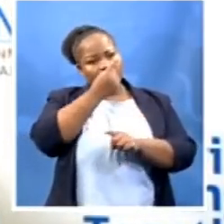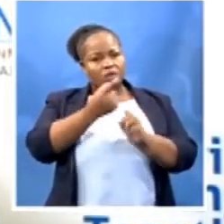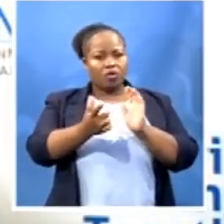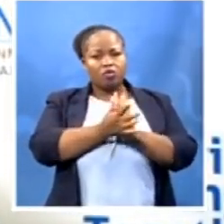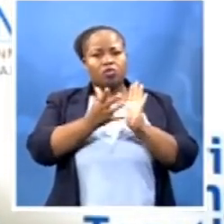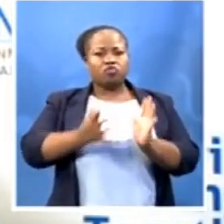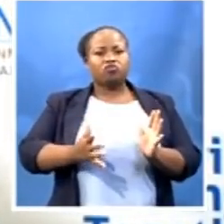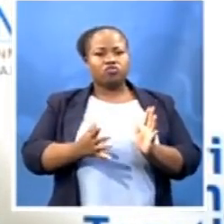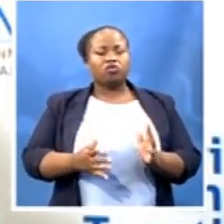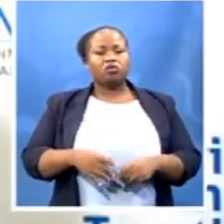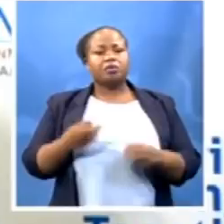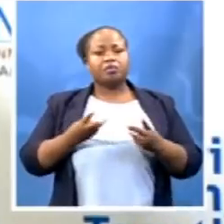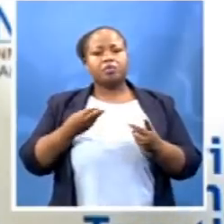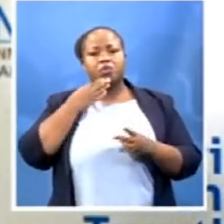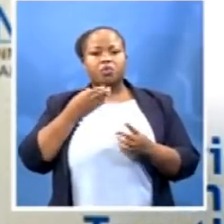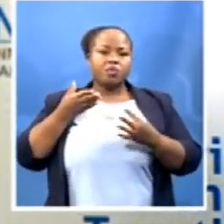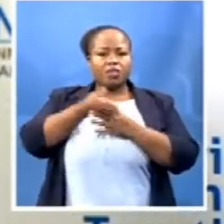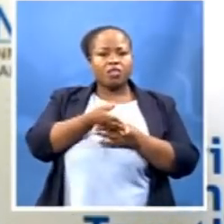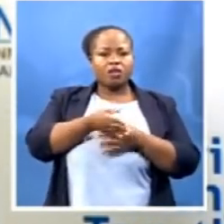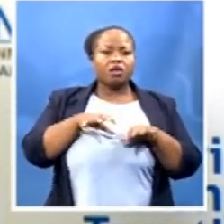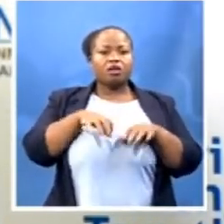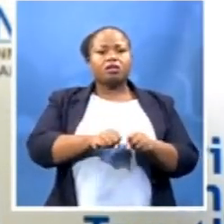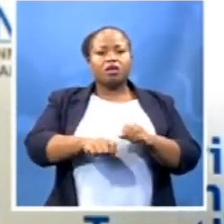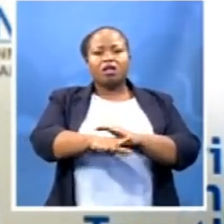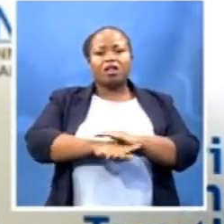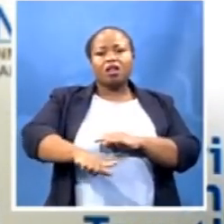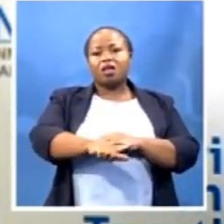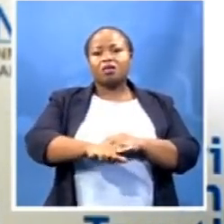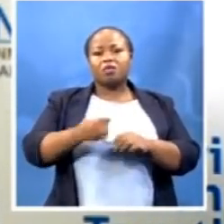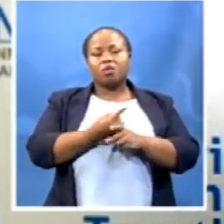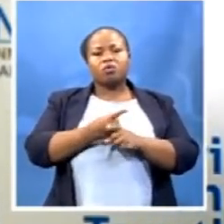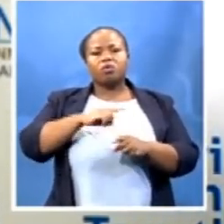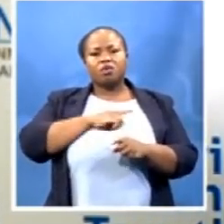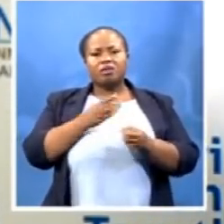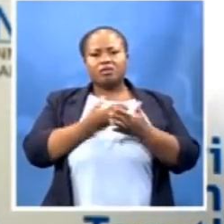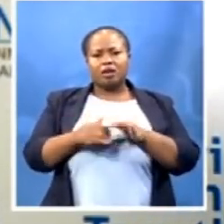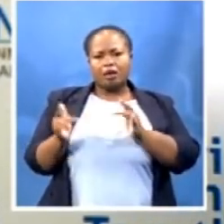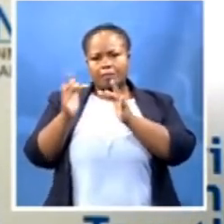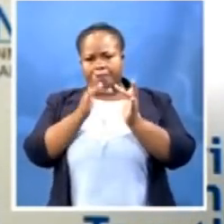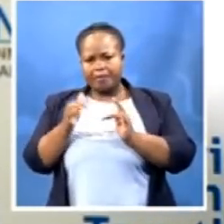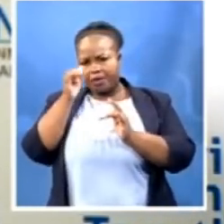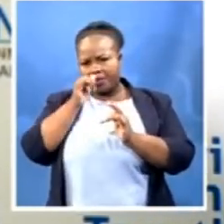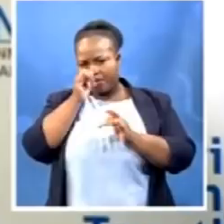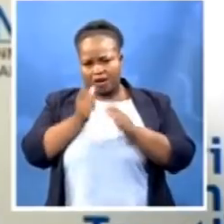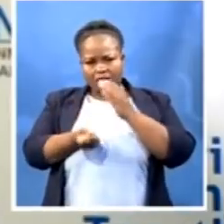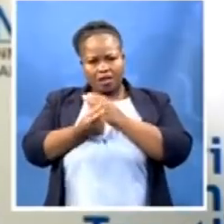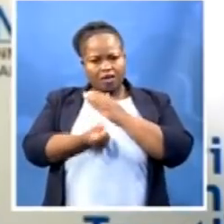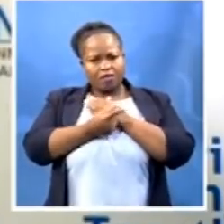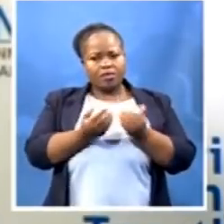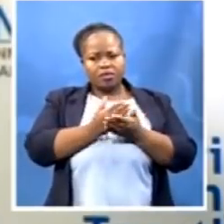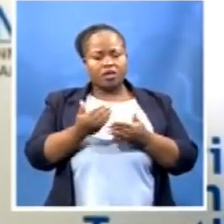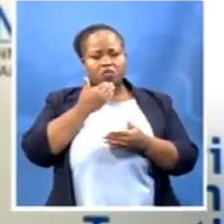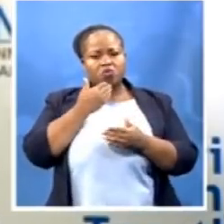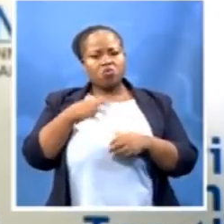well coordinated and incited by connected criminal networks, taking advantage of the desperation within communities for